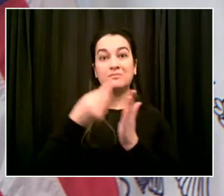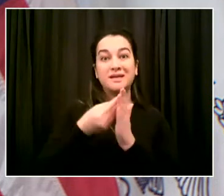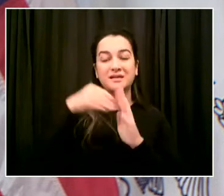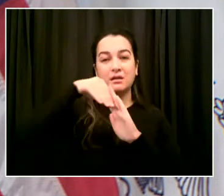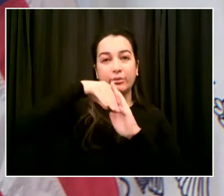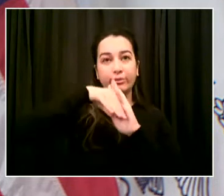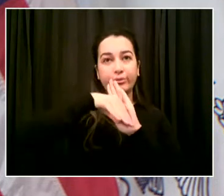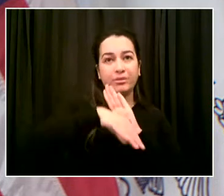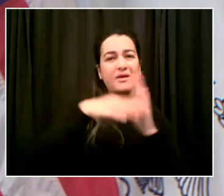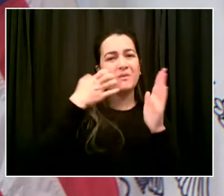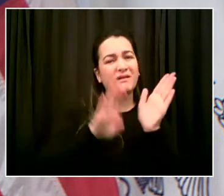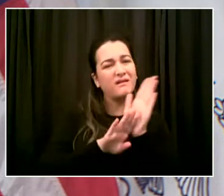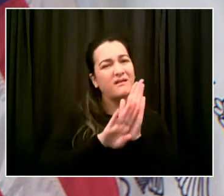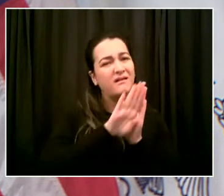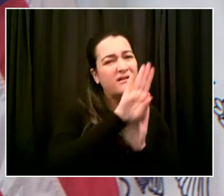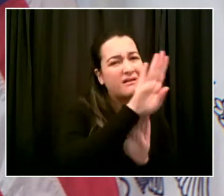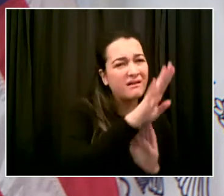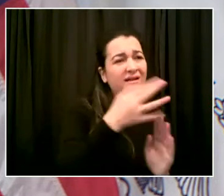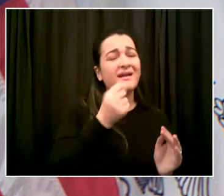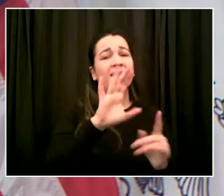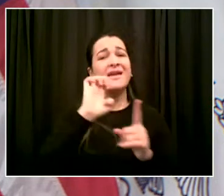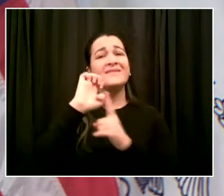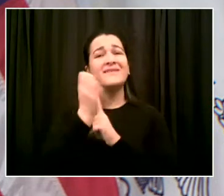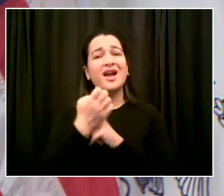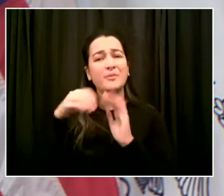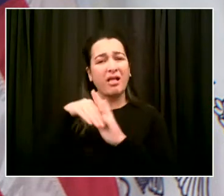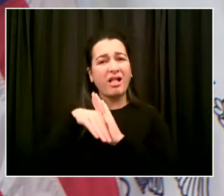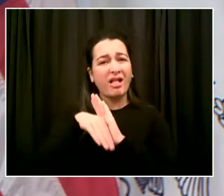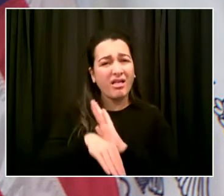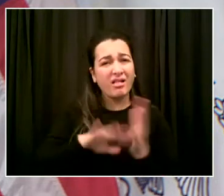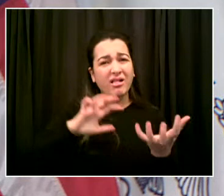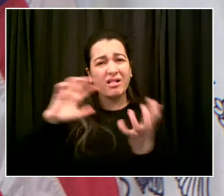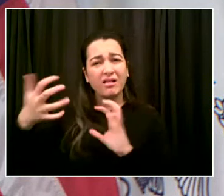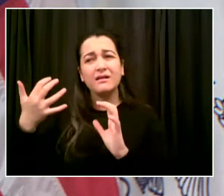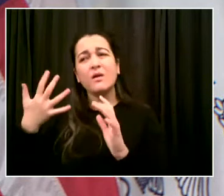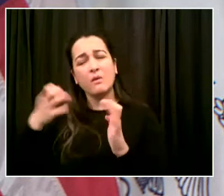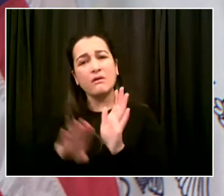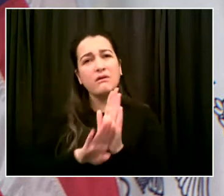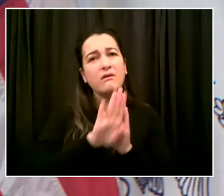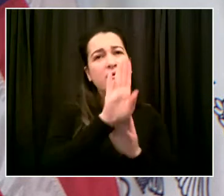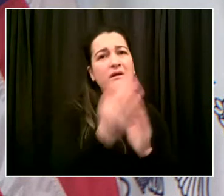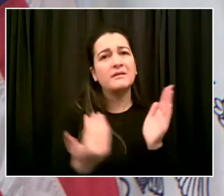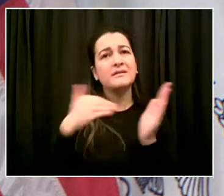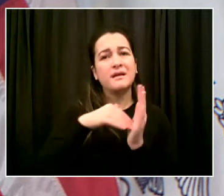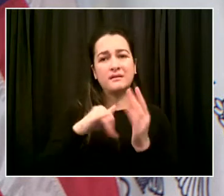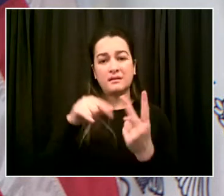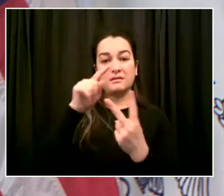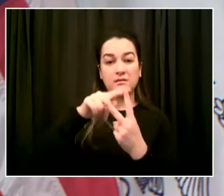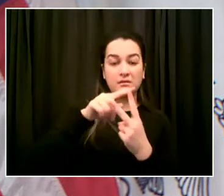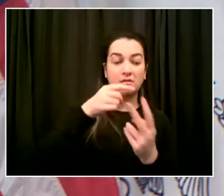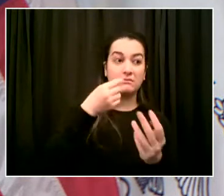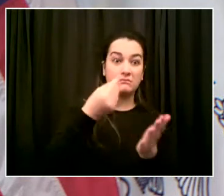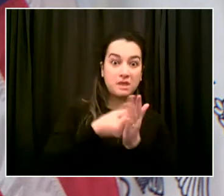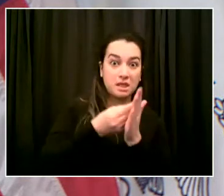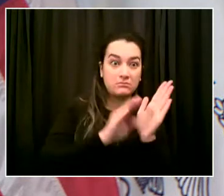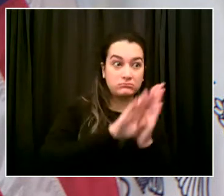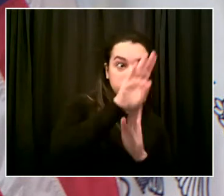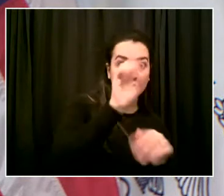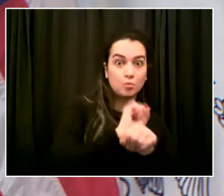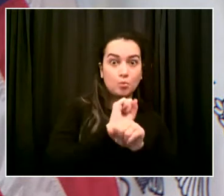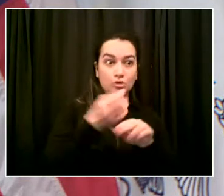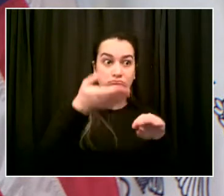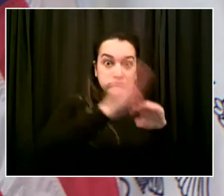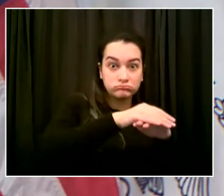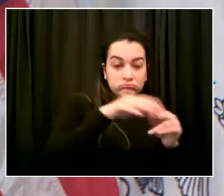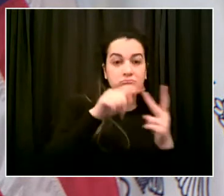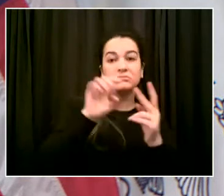I look forward to joining the team, our team. And again, Mayor de